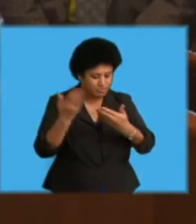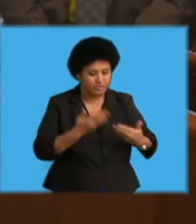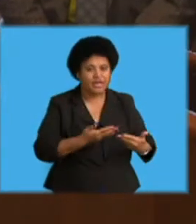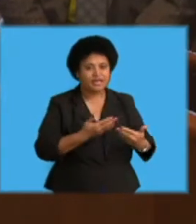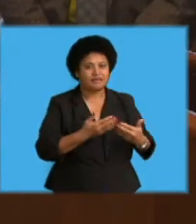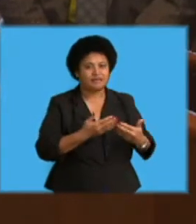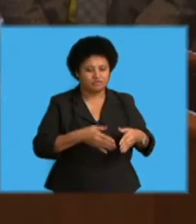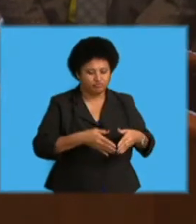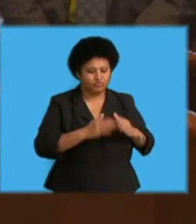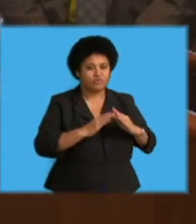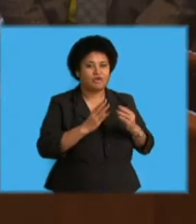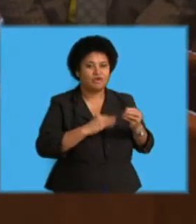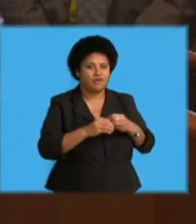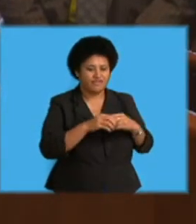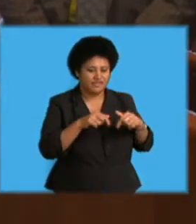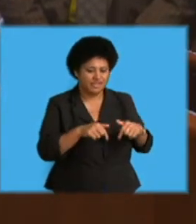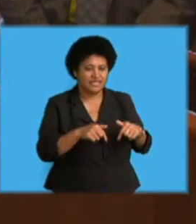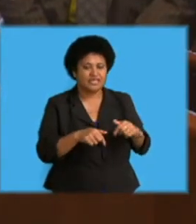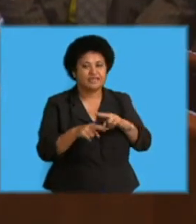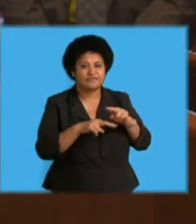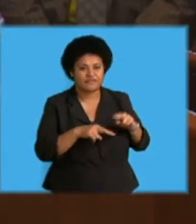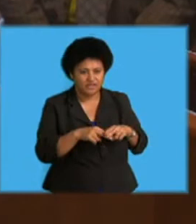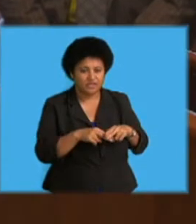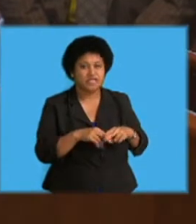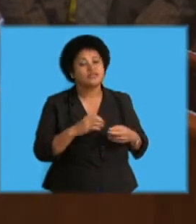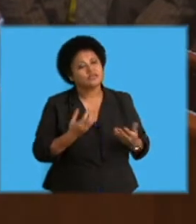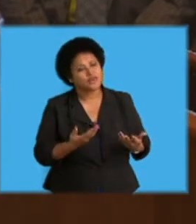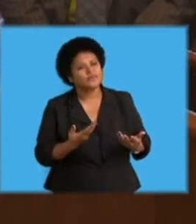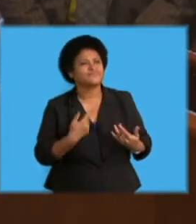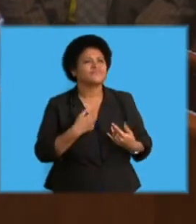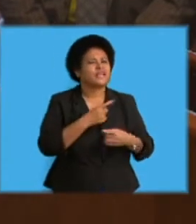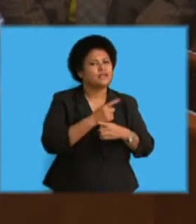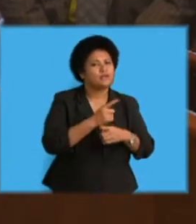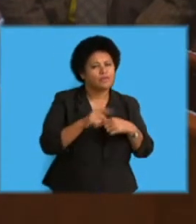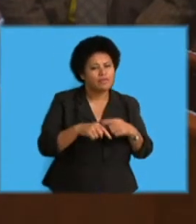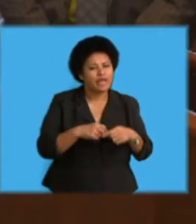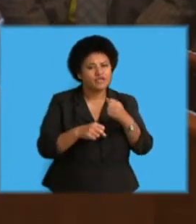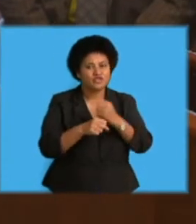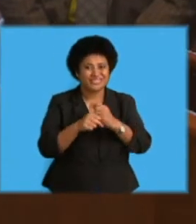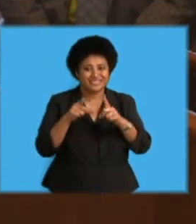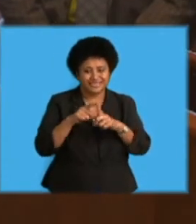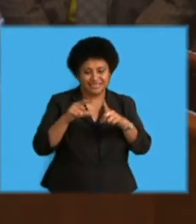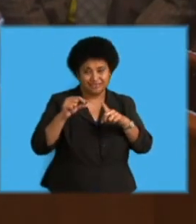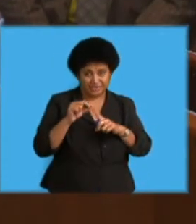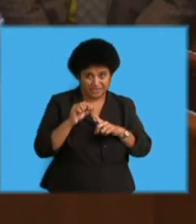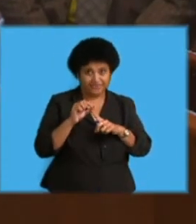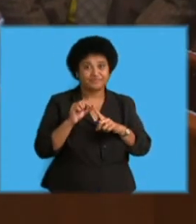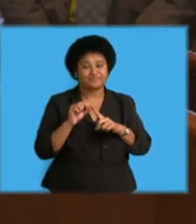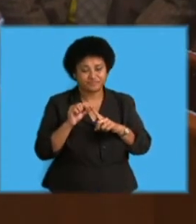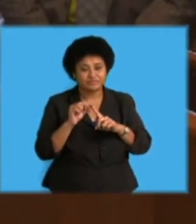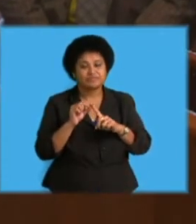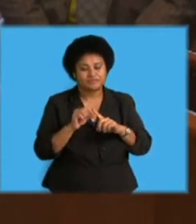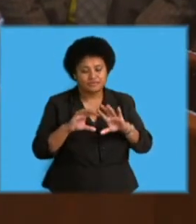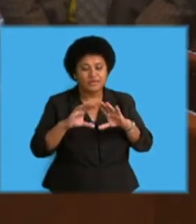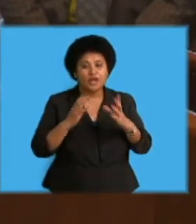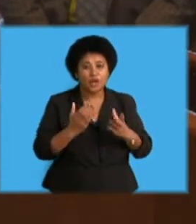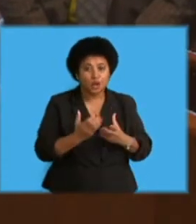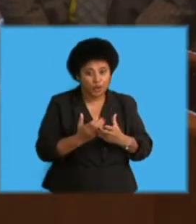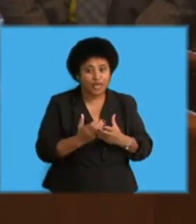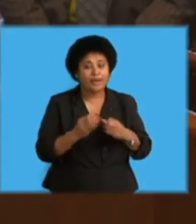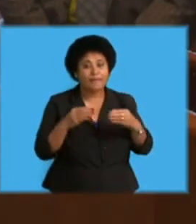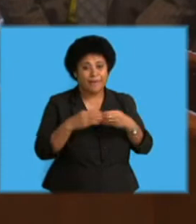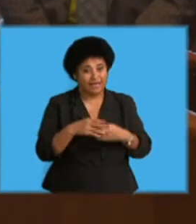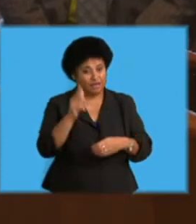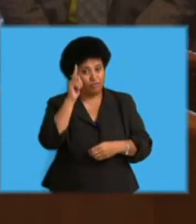to GDP ratio that has been discussed, Madam Speaker, as the World Bank representative did highlight,